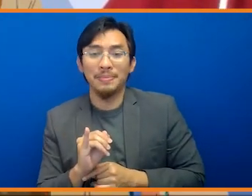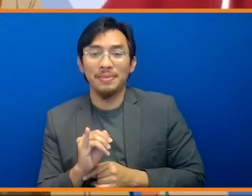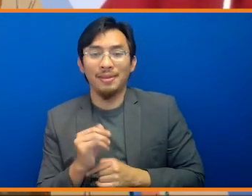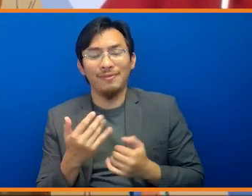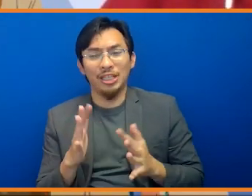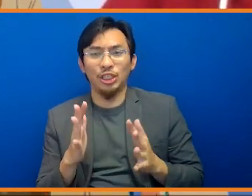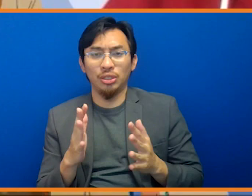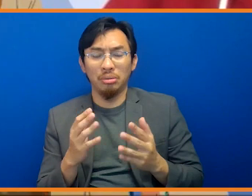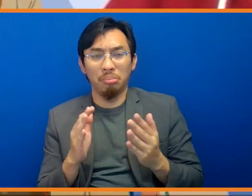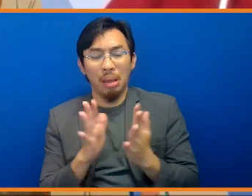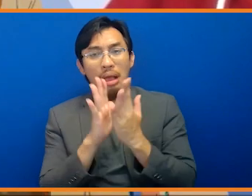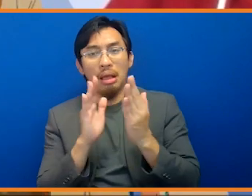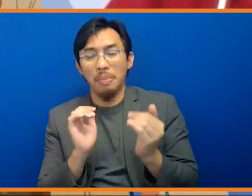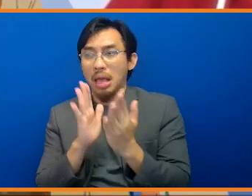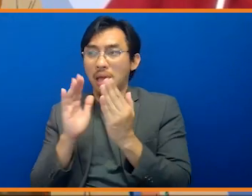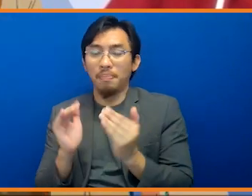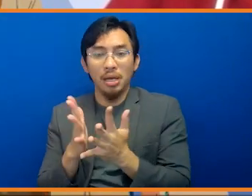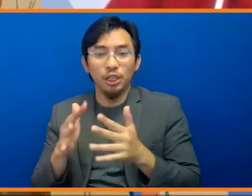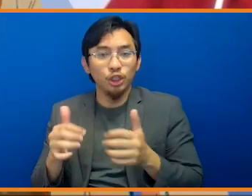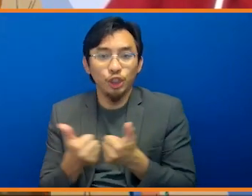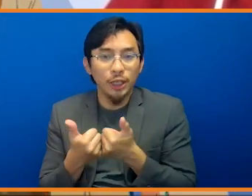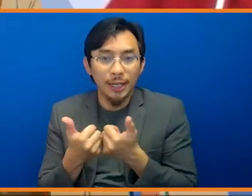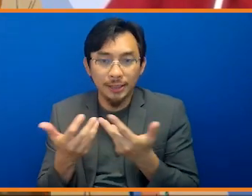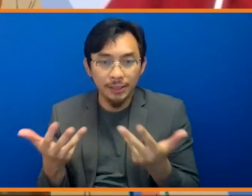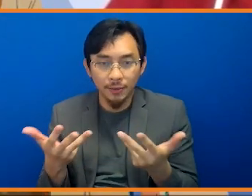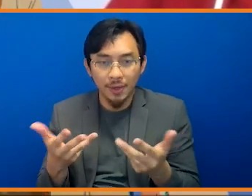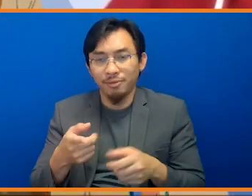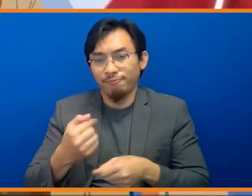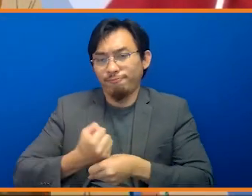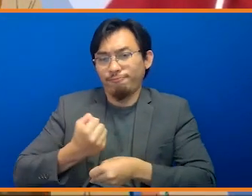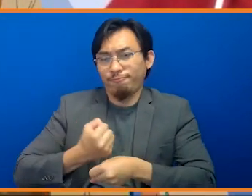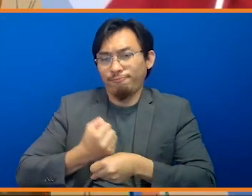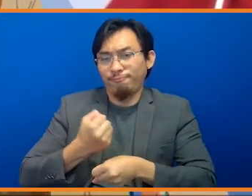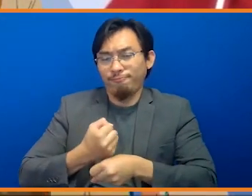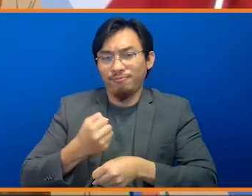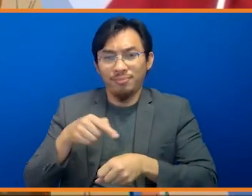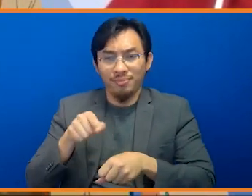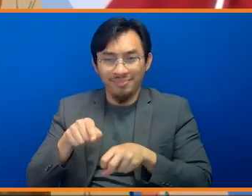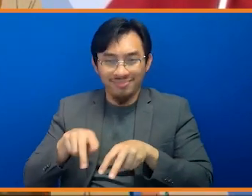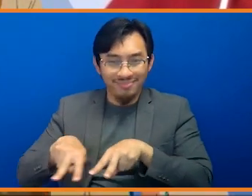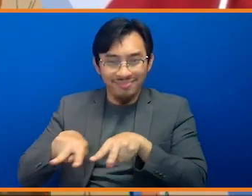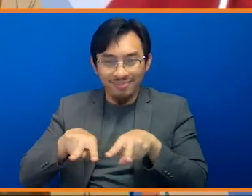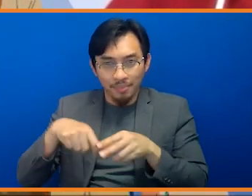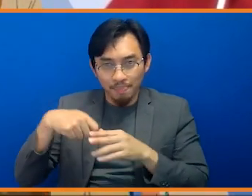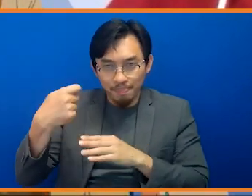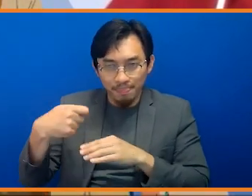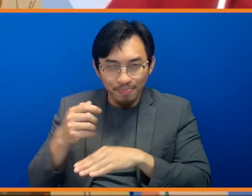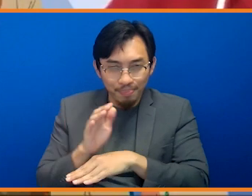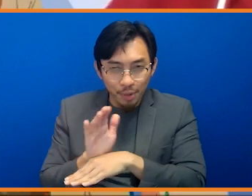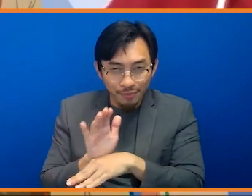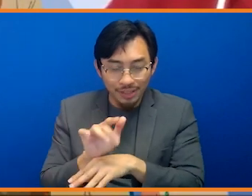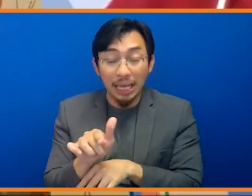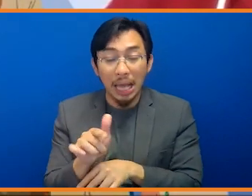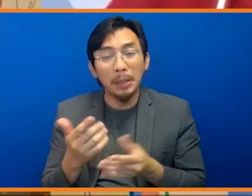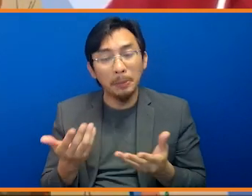have encountered from making a disaster archive through a film?